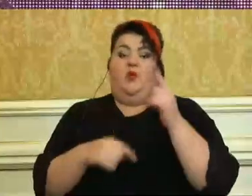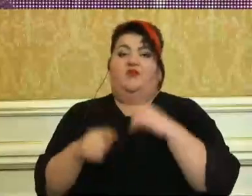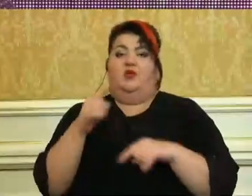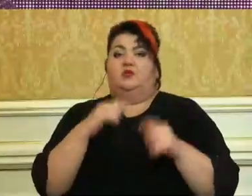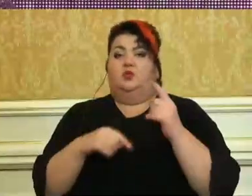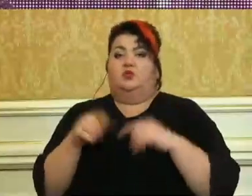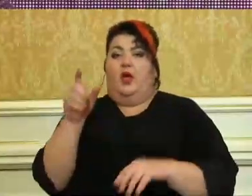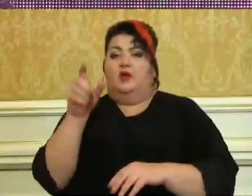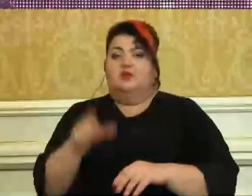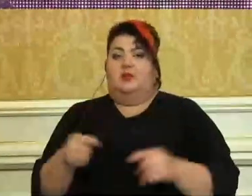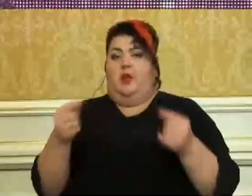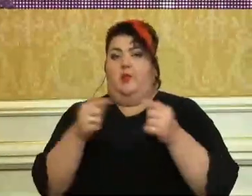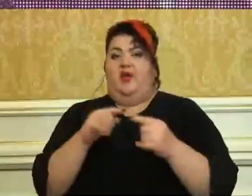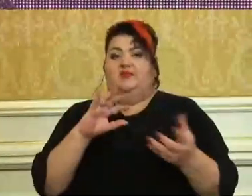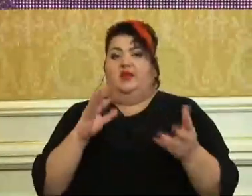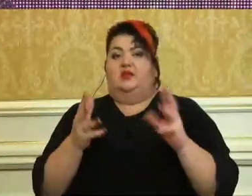that's the